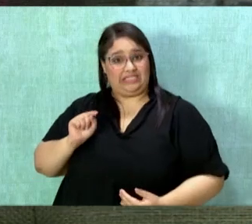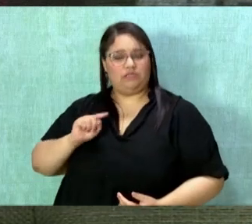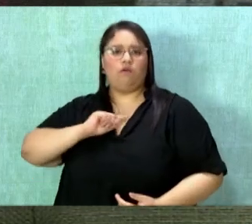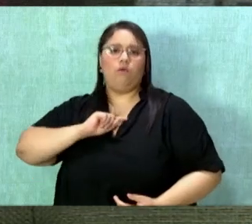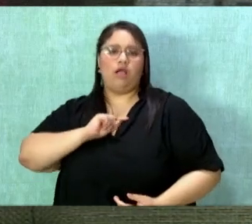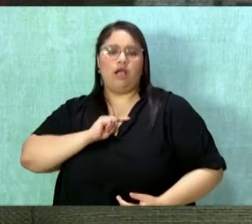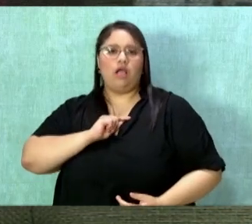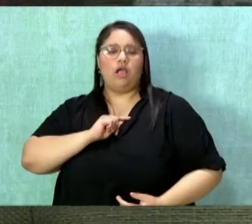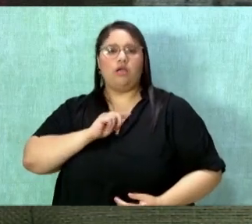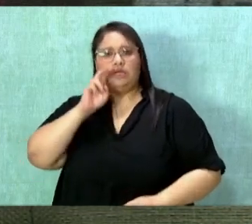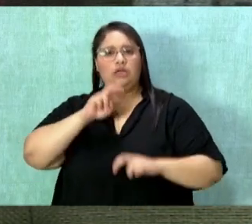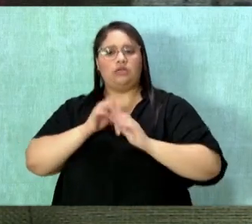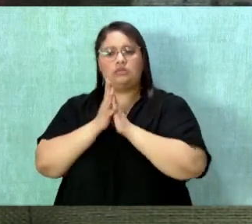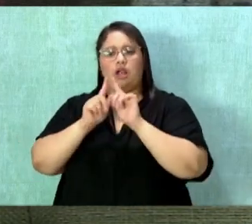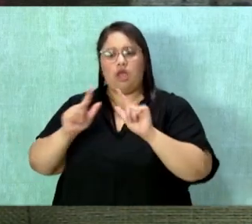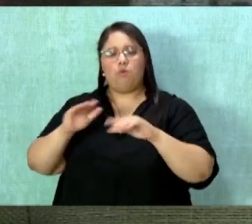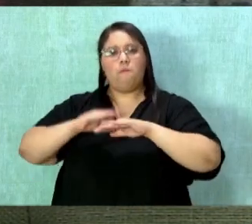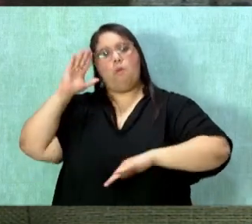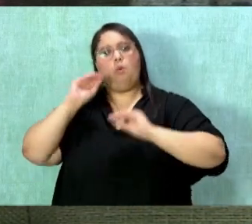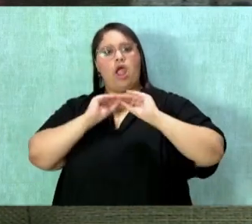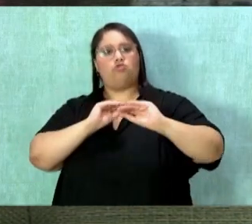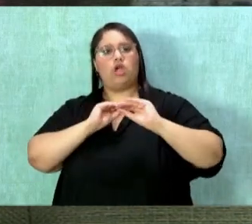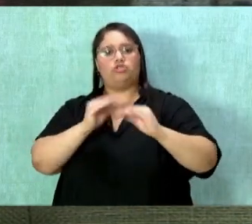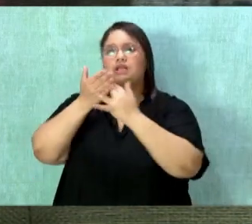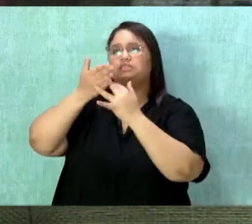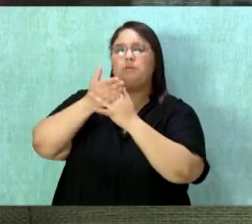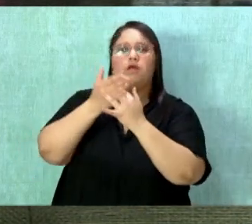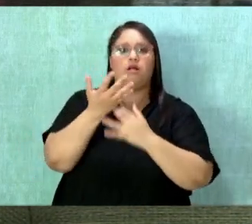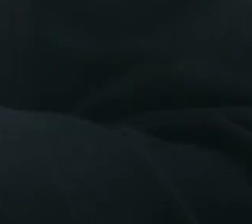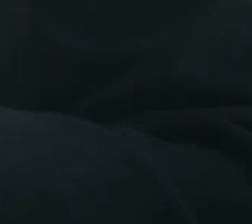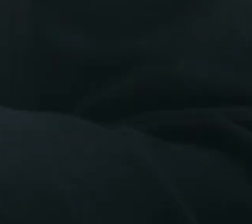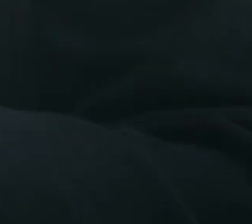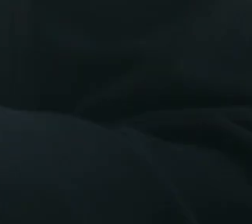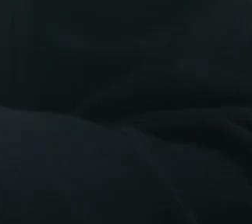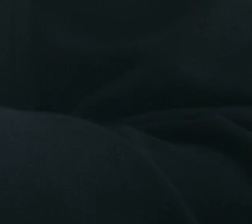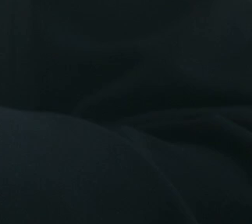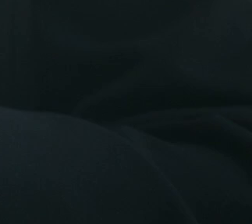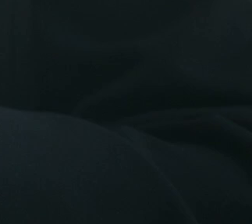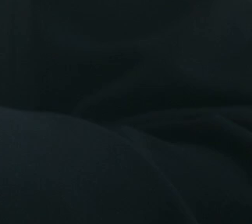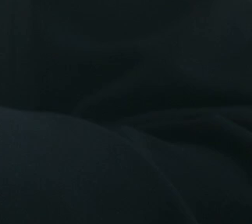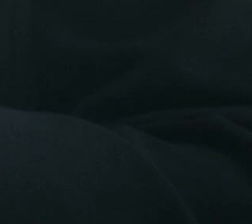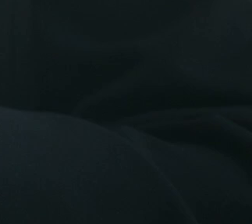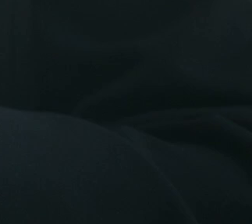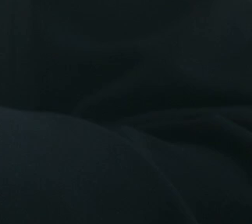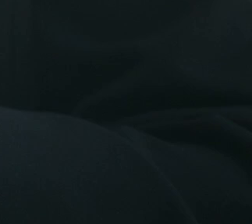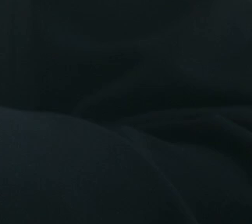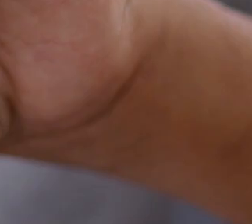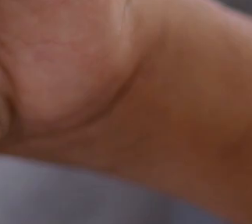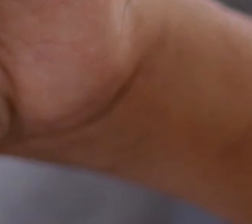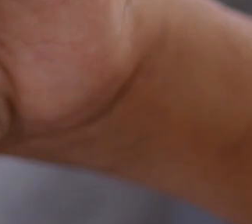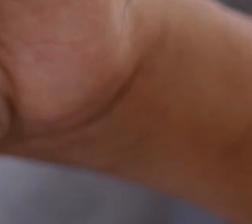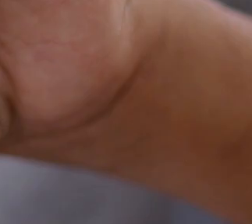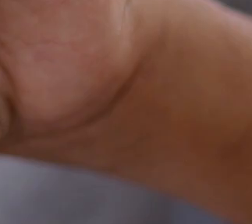help make sign language education more accessible, as it is something that I do feel a bit sad about,